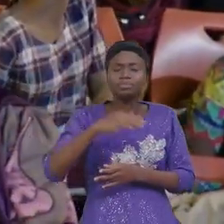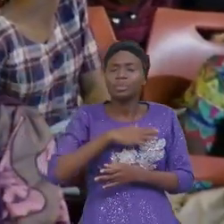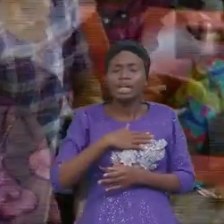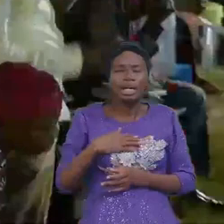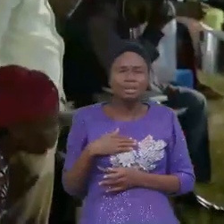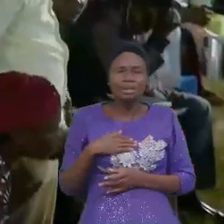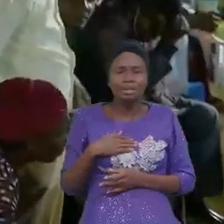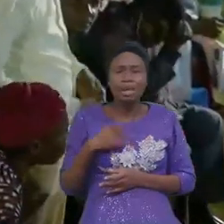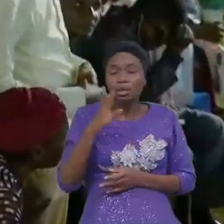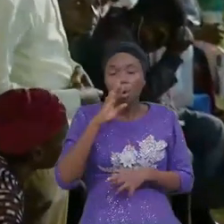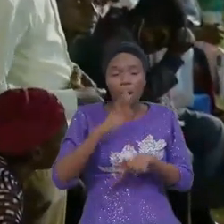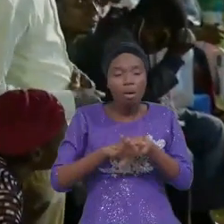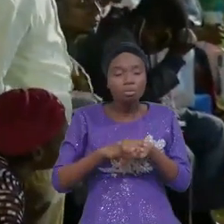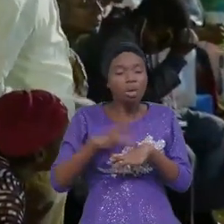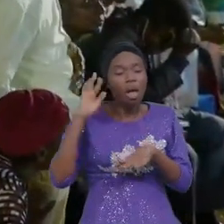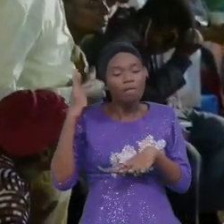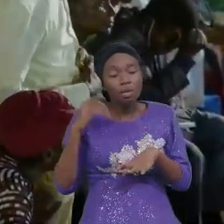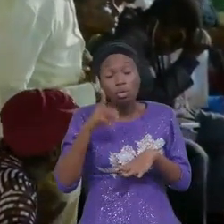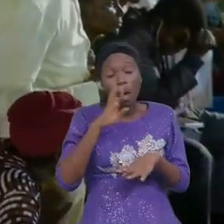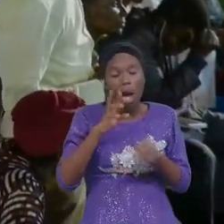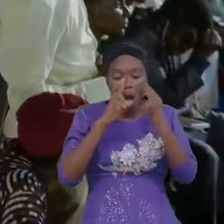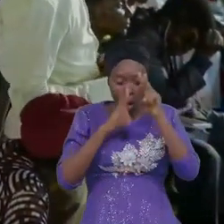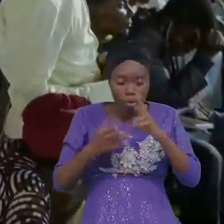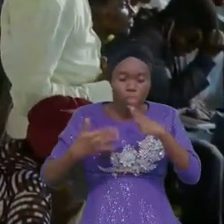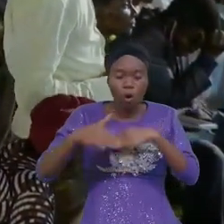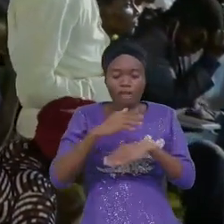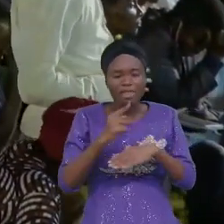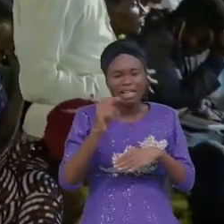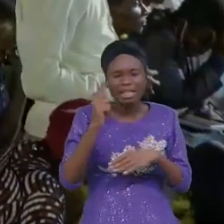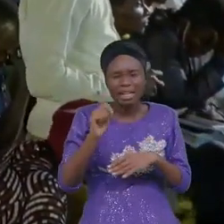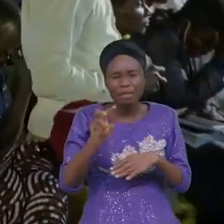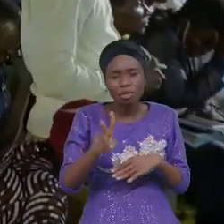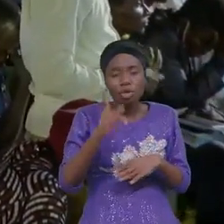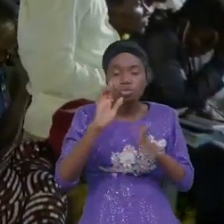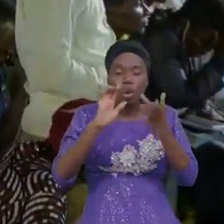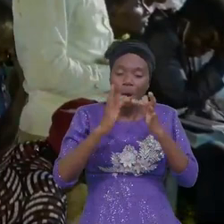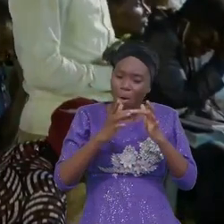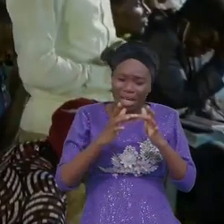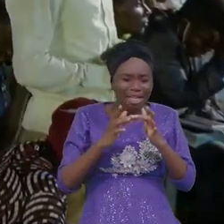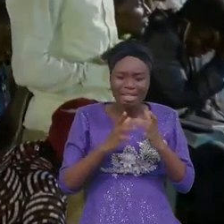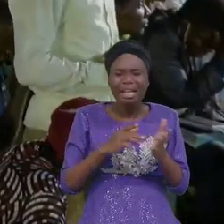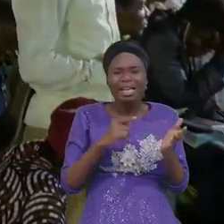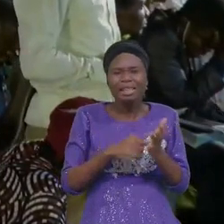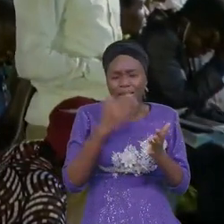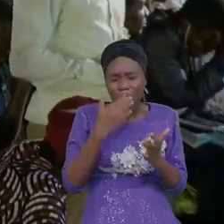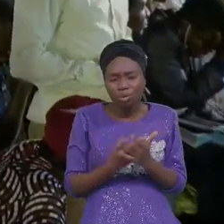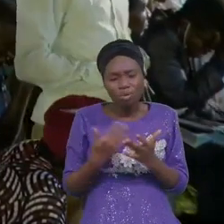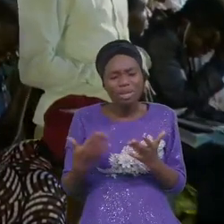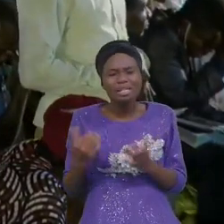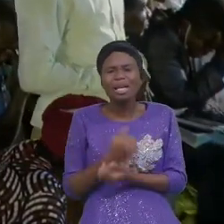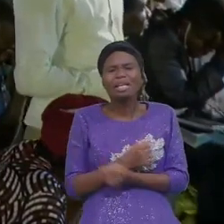radio, you are watching over the television, you are online. This good thing,